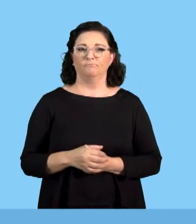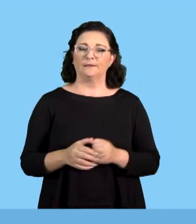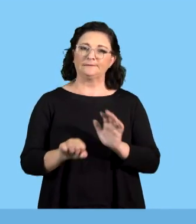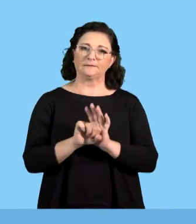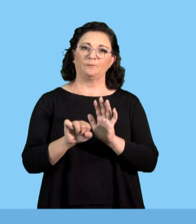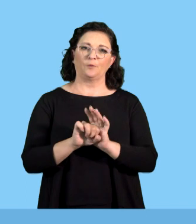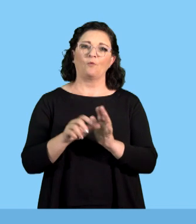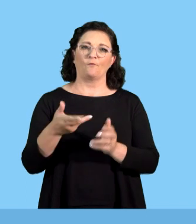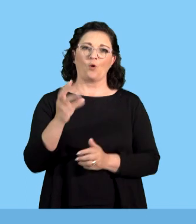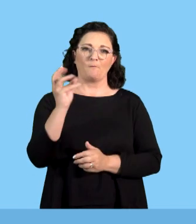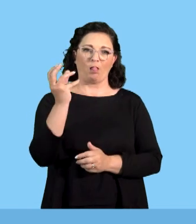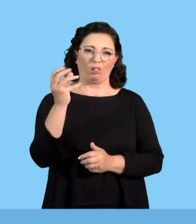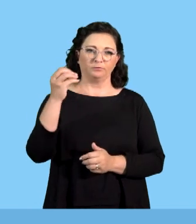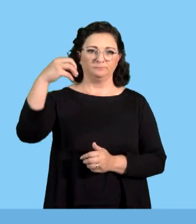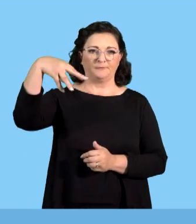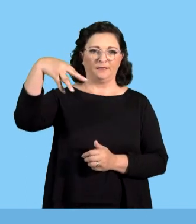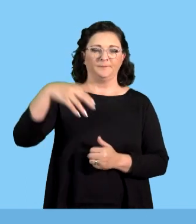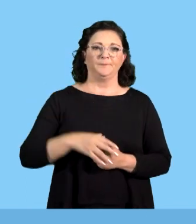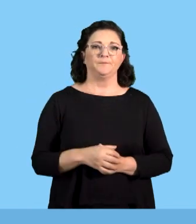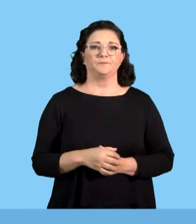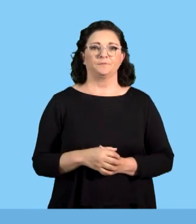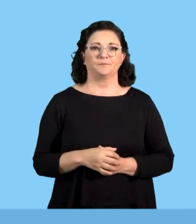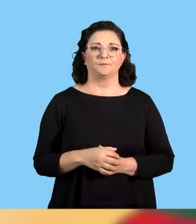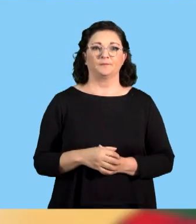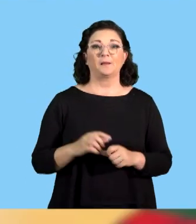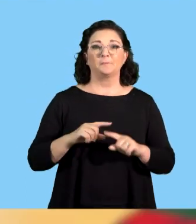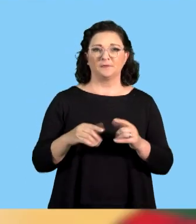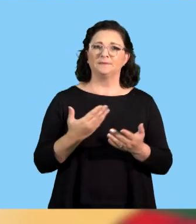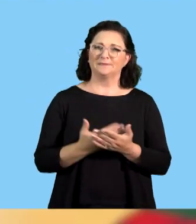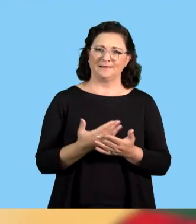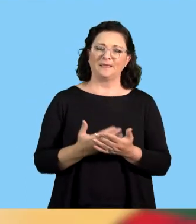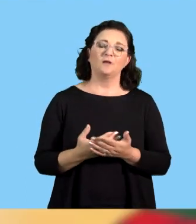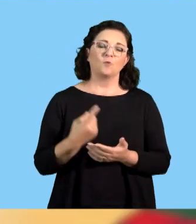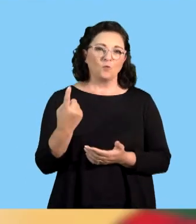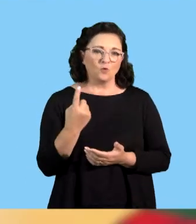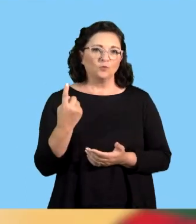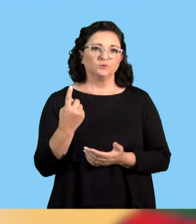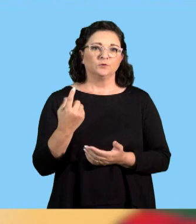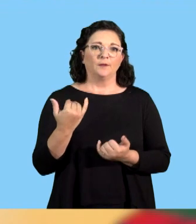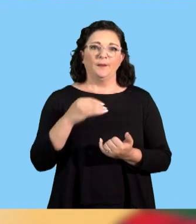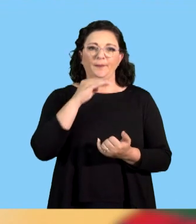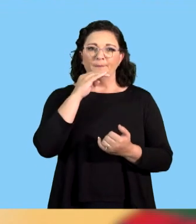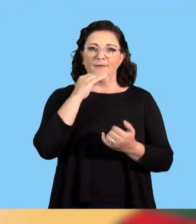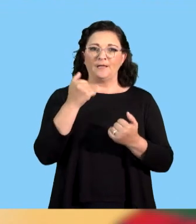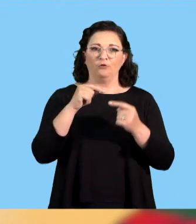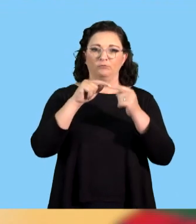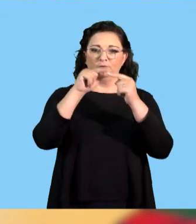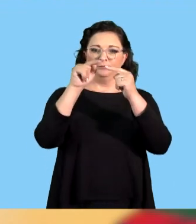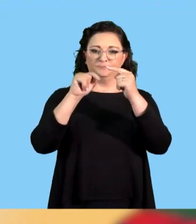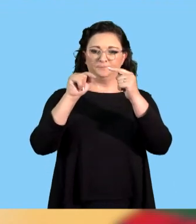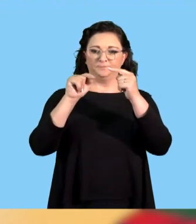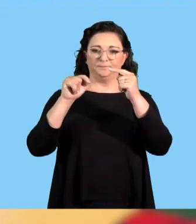basically a symbol for a light bulb. Remember that a light bulb is also an example of a resistor. It resists the flow of